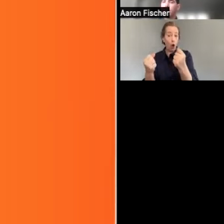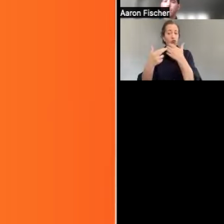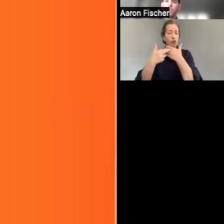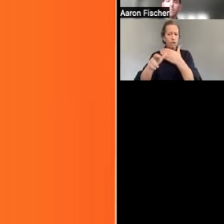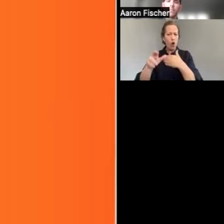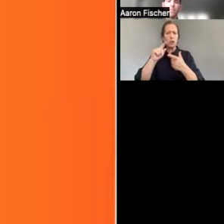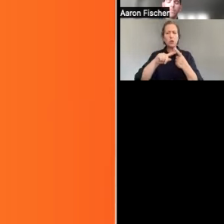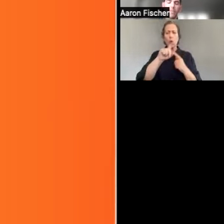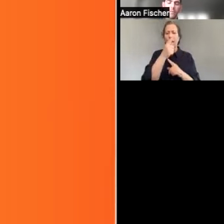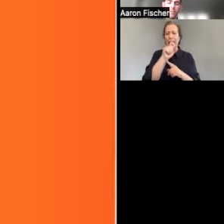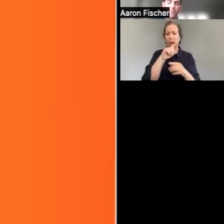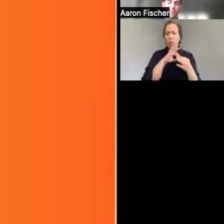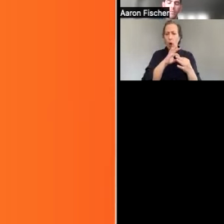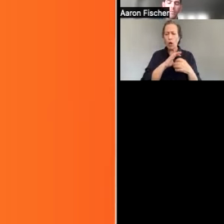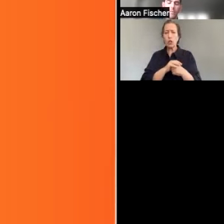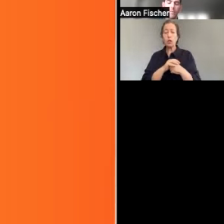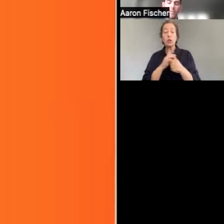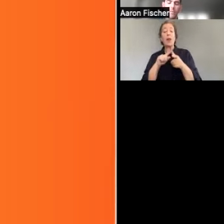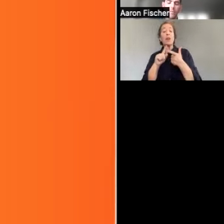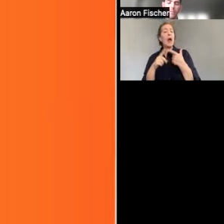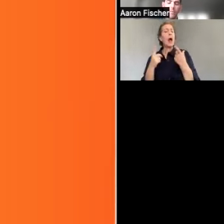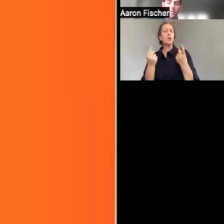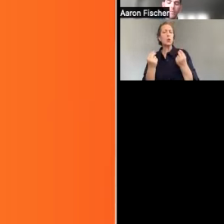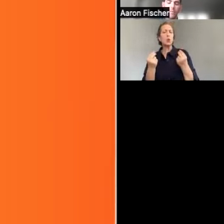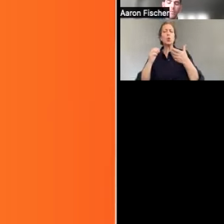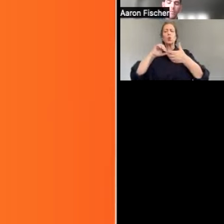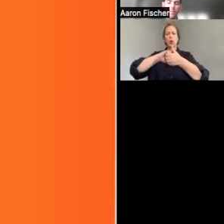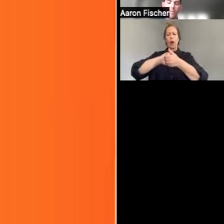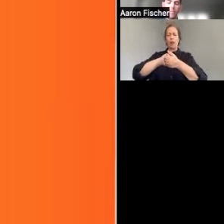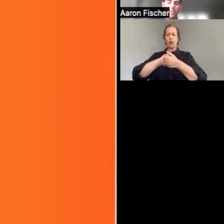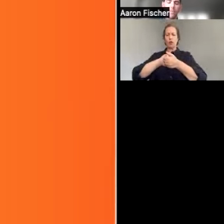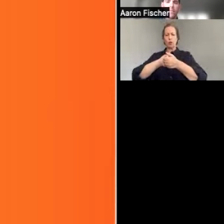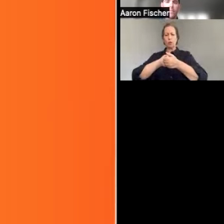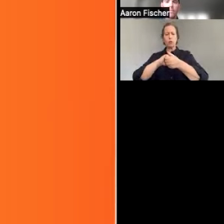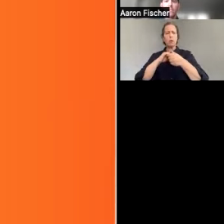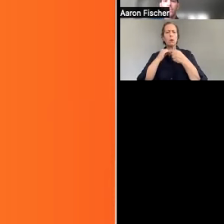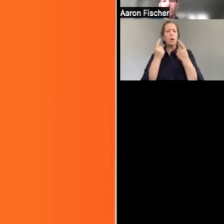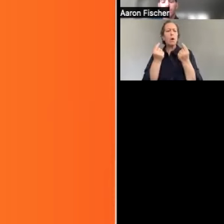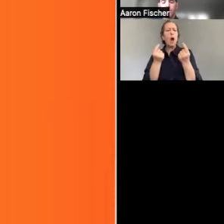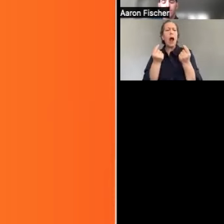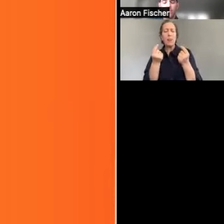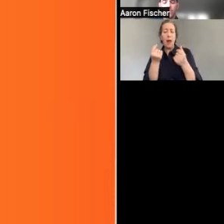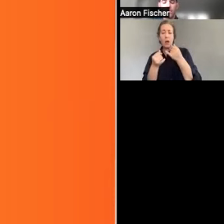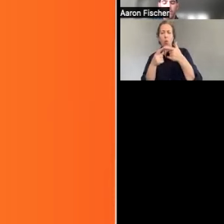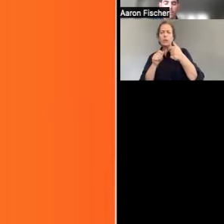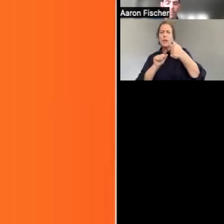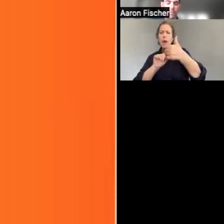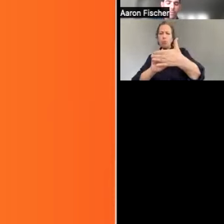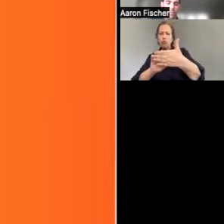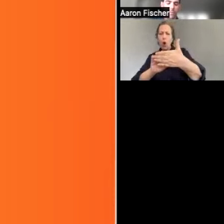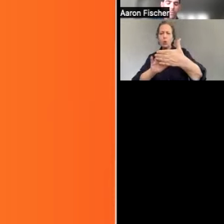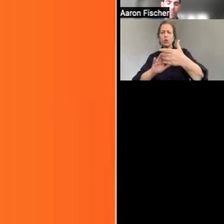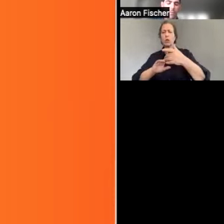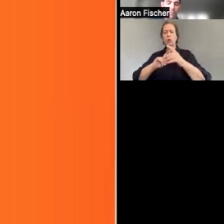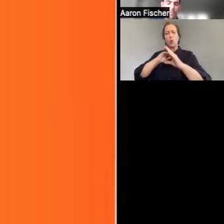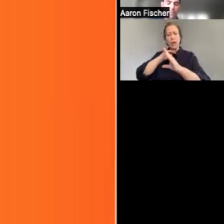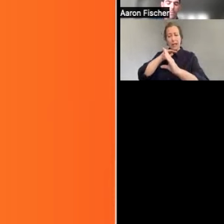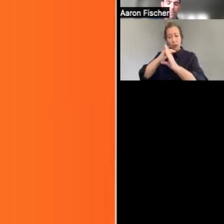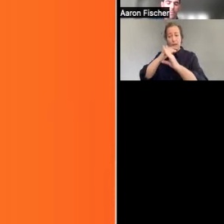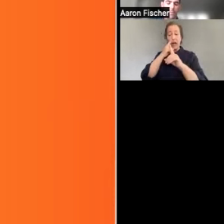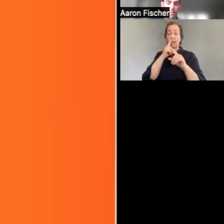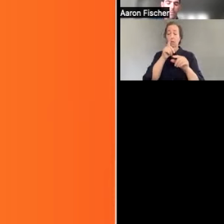in the community, and then what you can do together in this MLP approach to serve as an intervention for